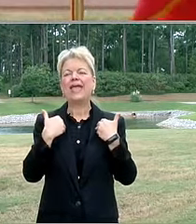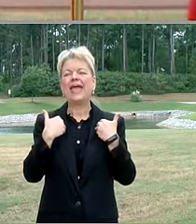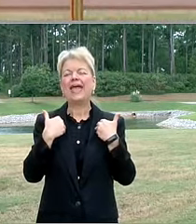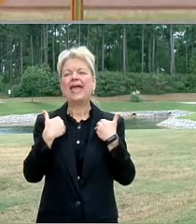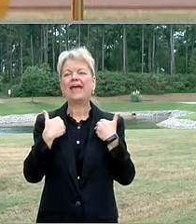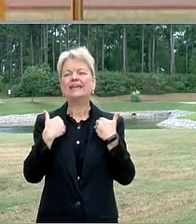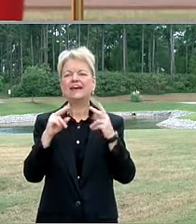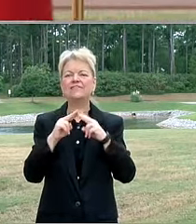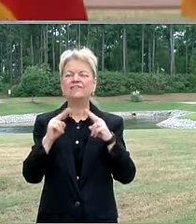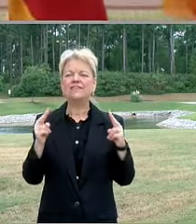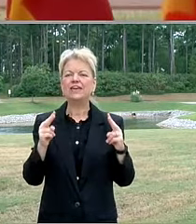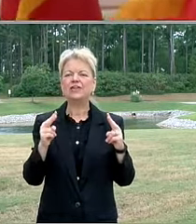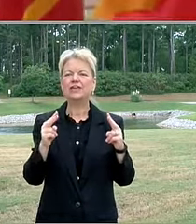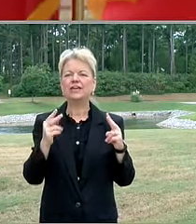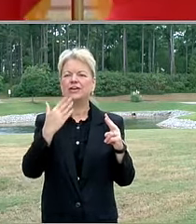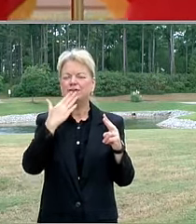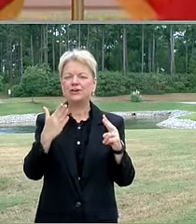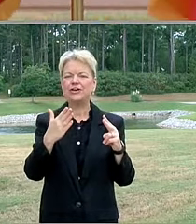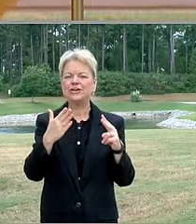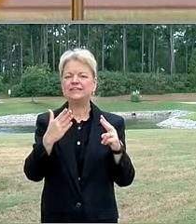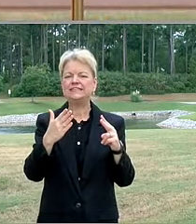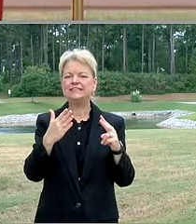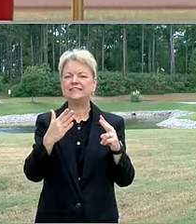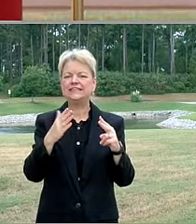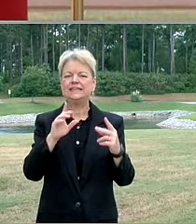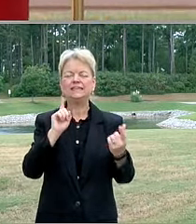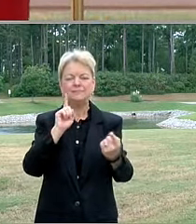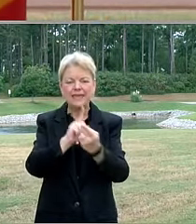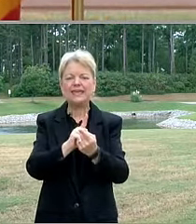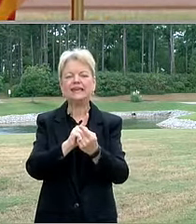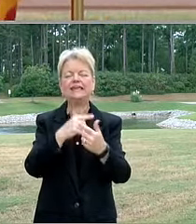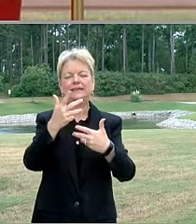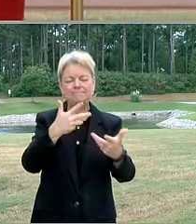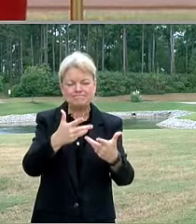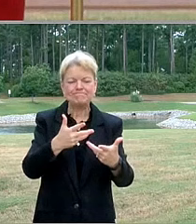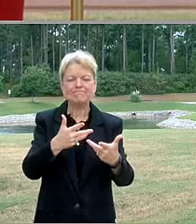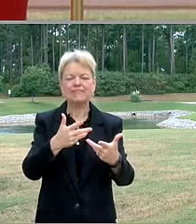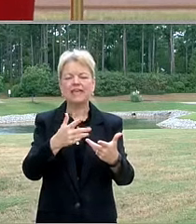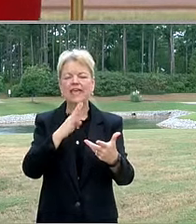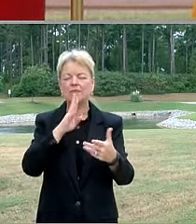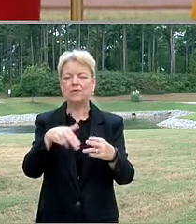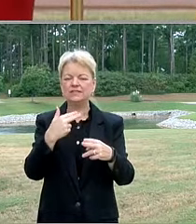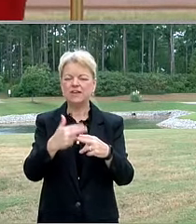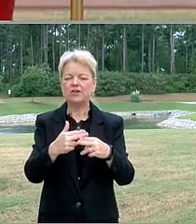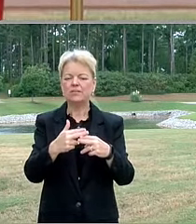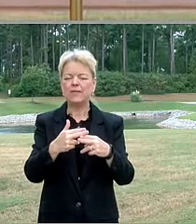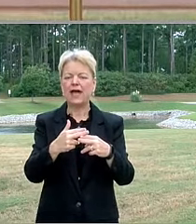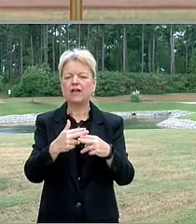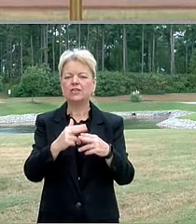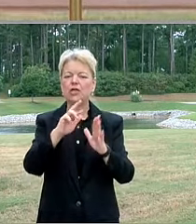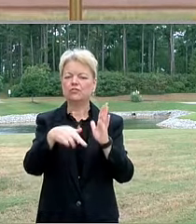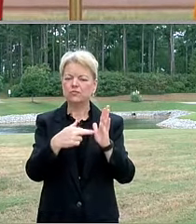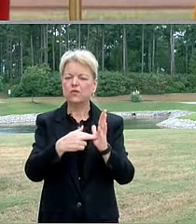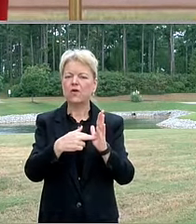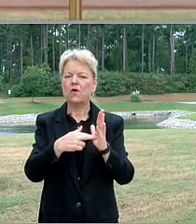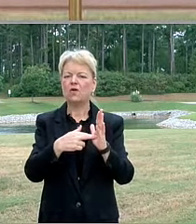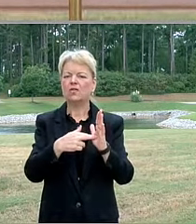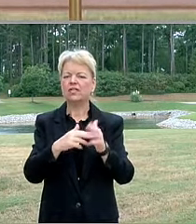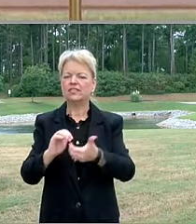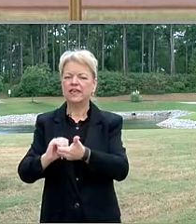we had a very good engagement where we talked about our role allies have when it